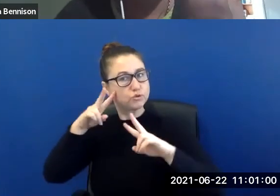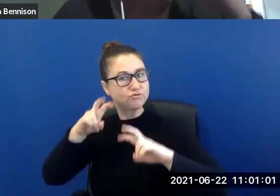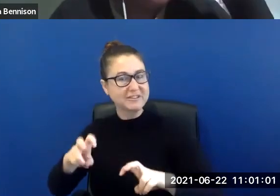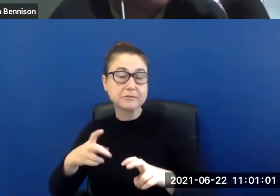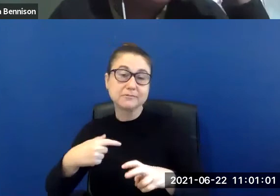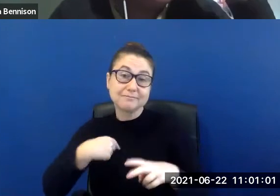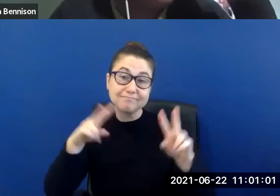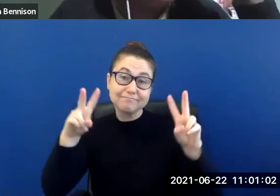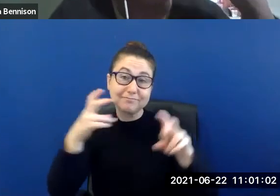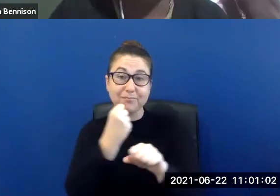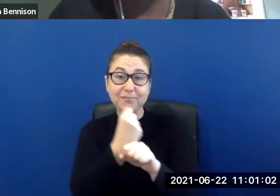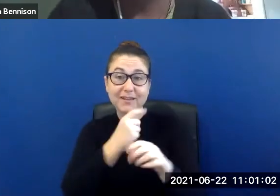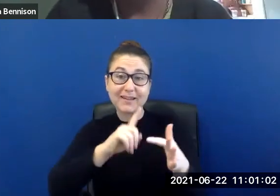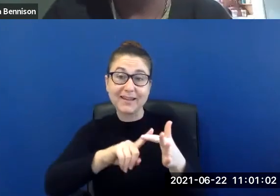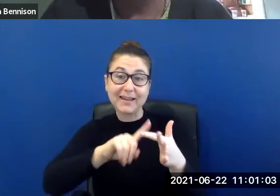geek.